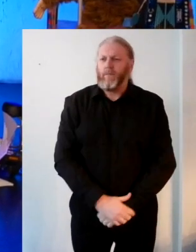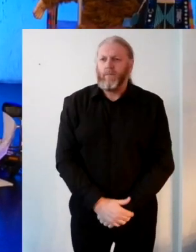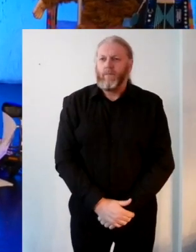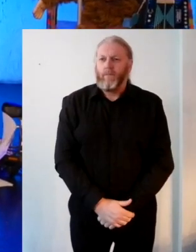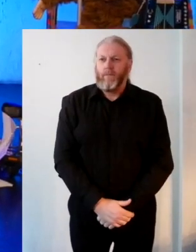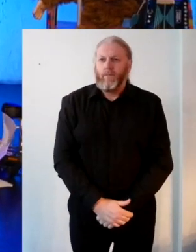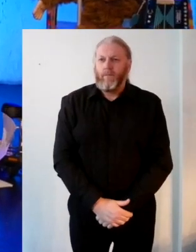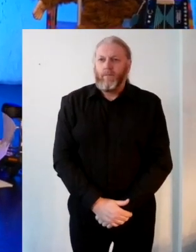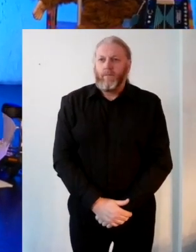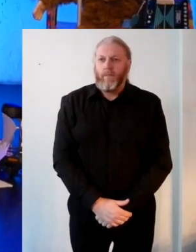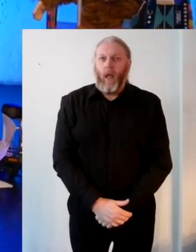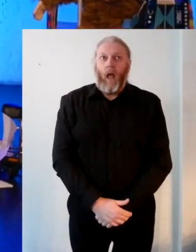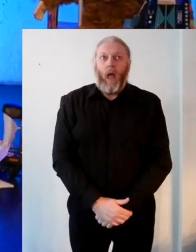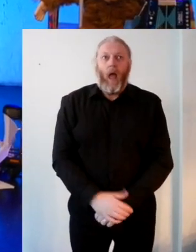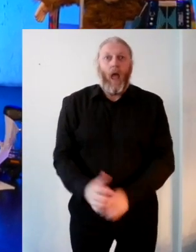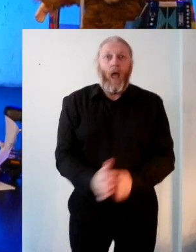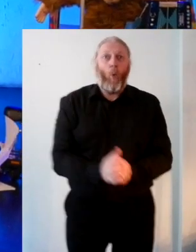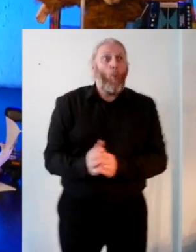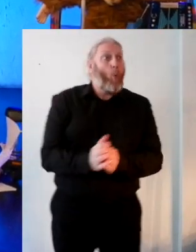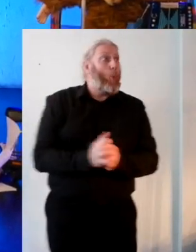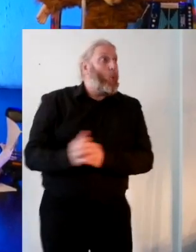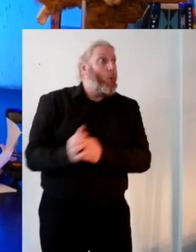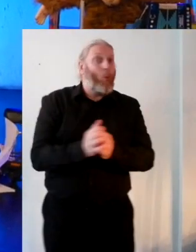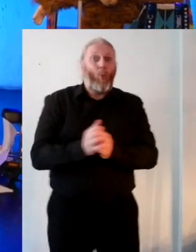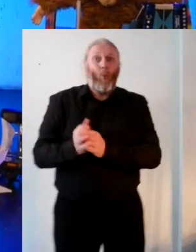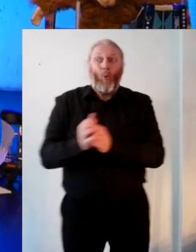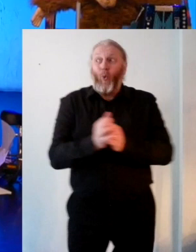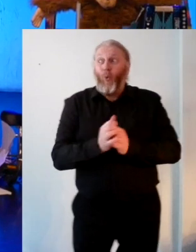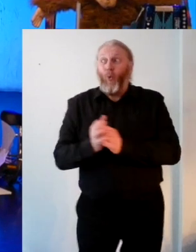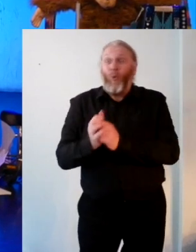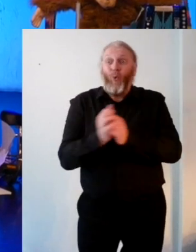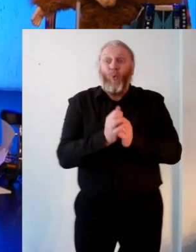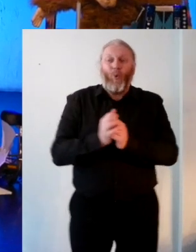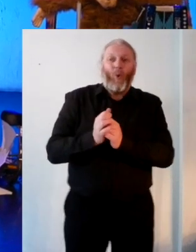Right. Oh, yatata, yatata.